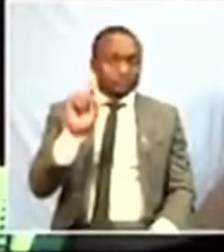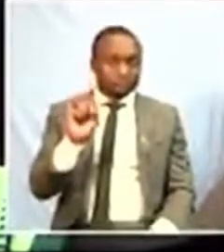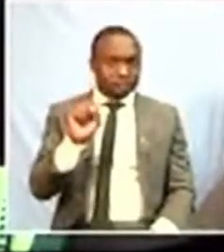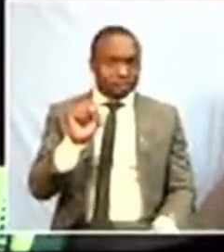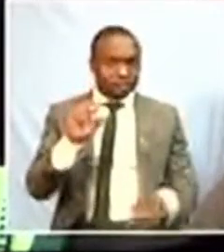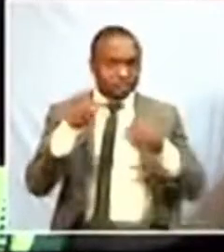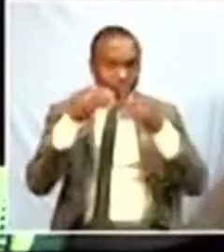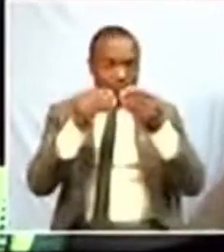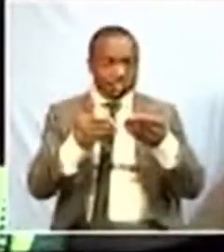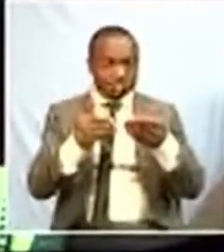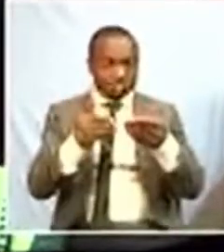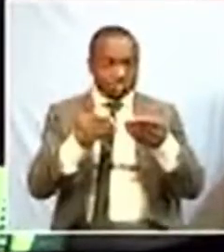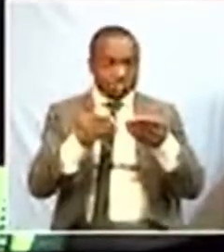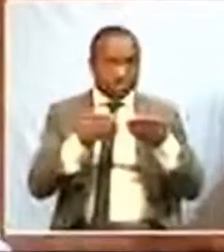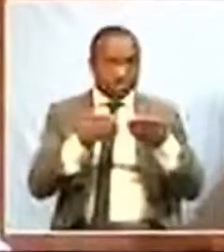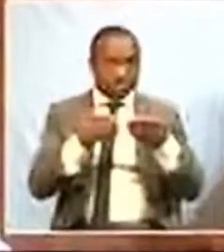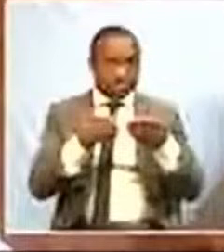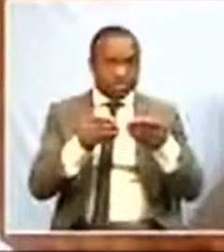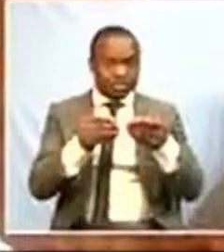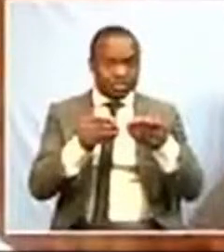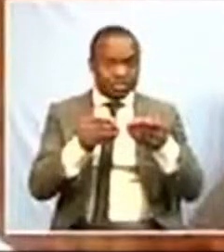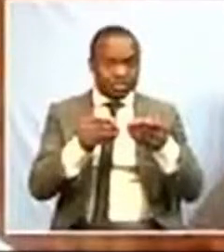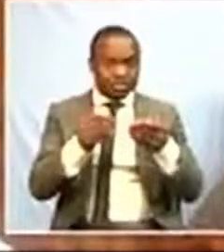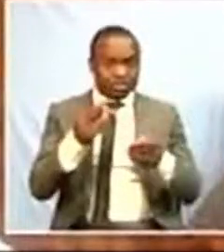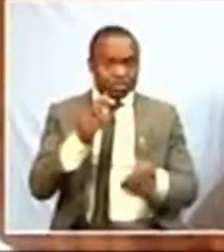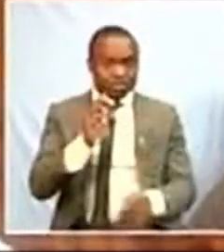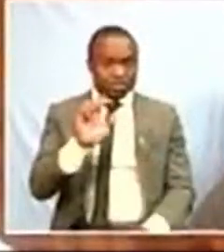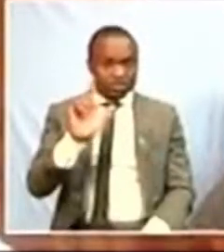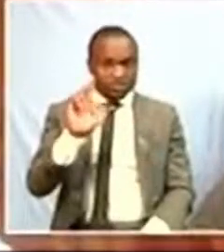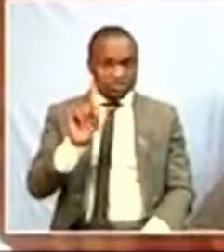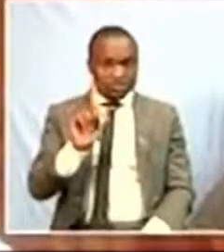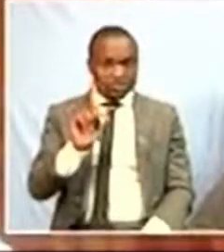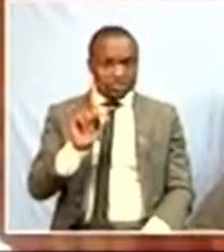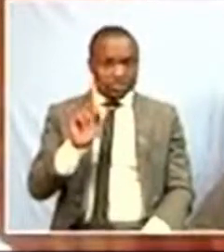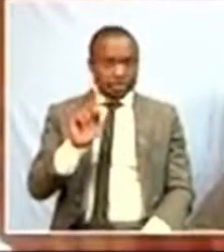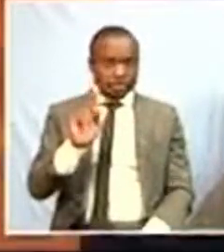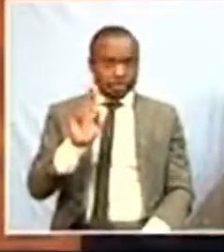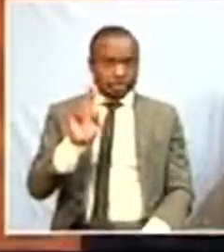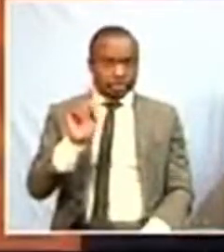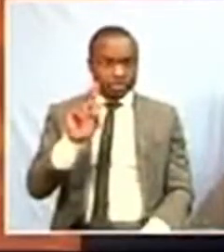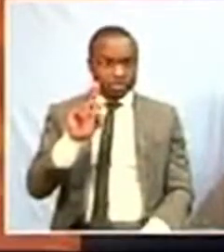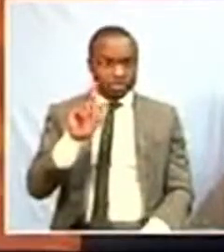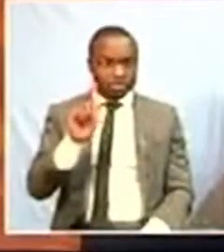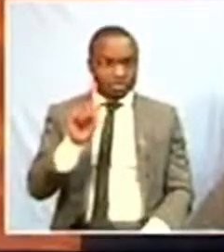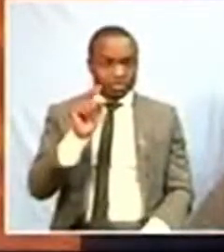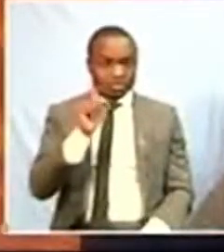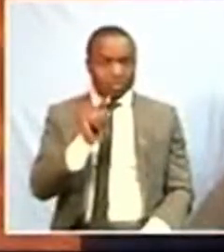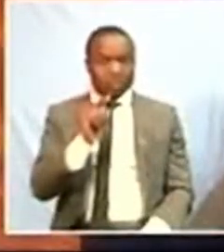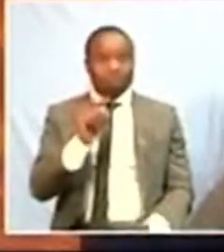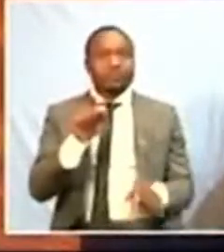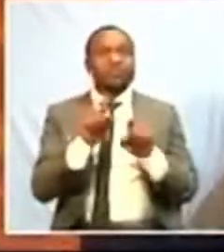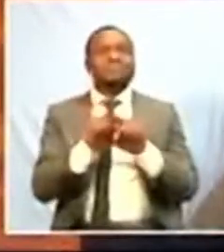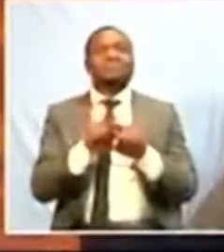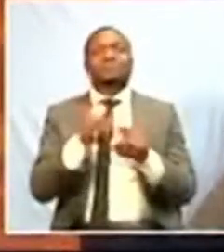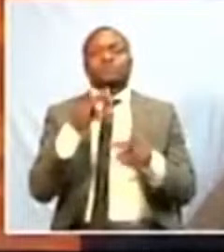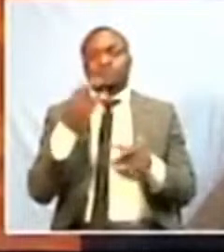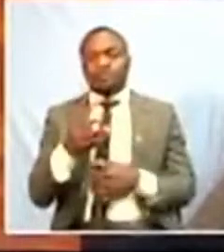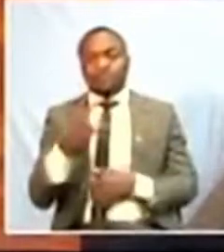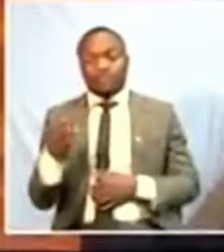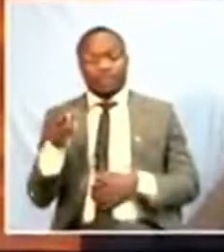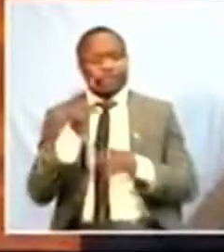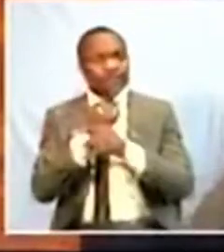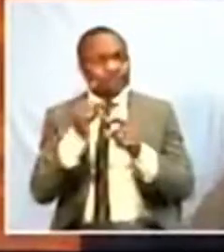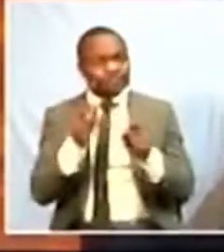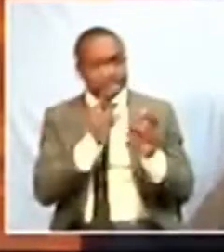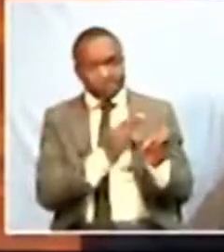County? Thank you. Town Clerk, you may Yes, respond. Chair, that is actually the material. And just to